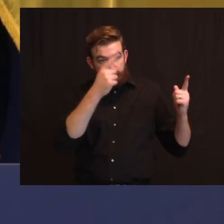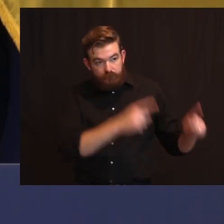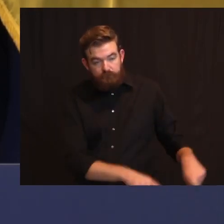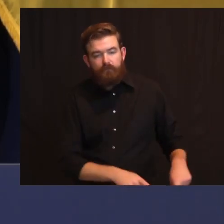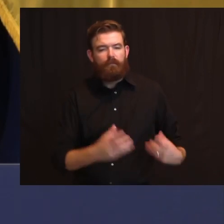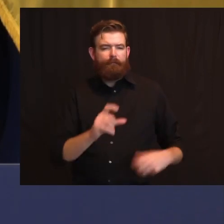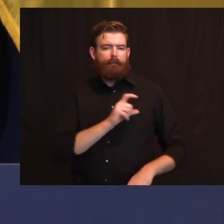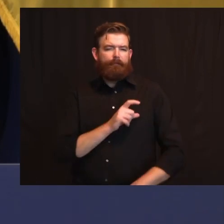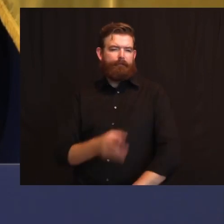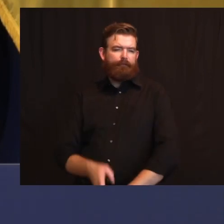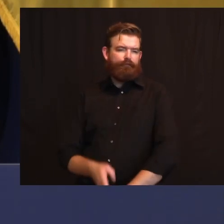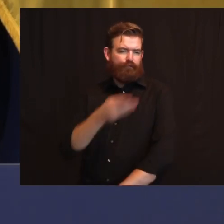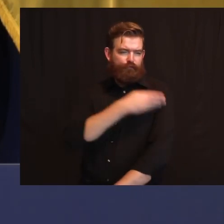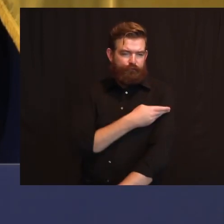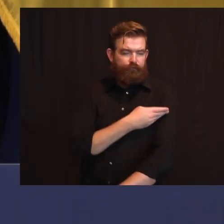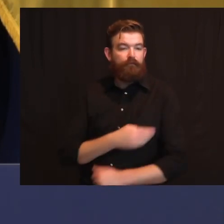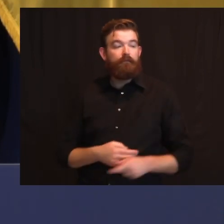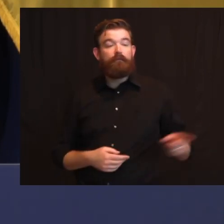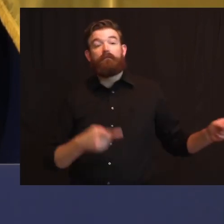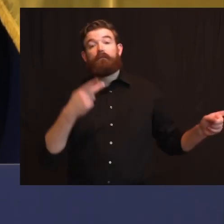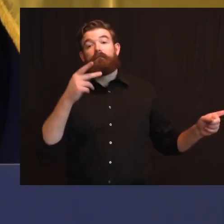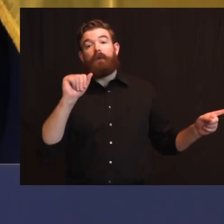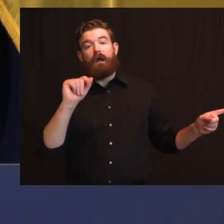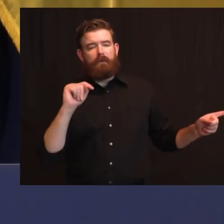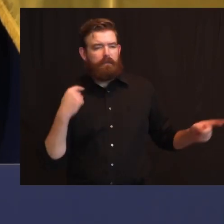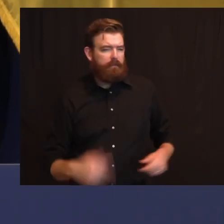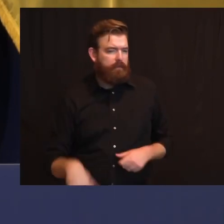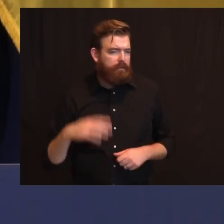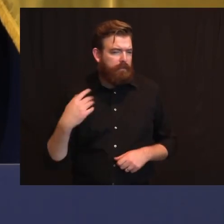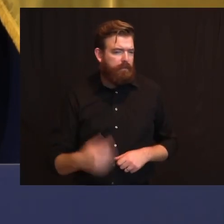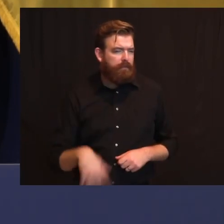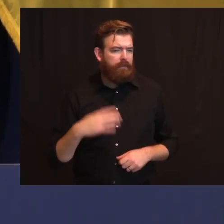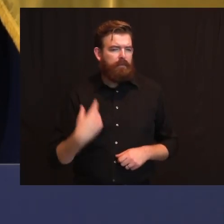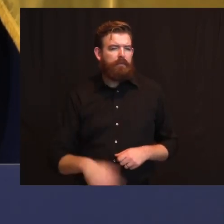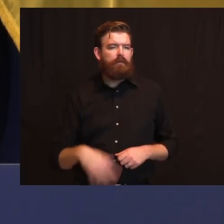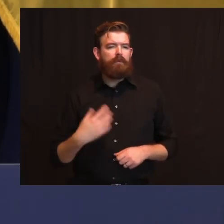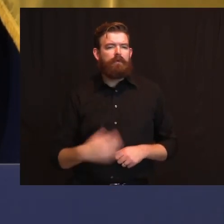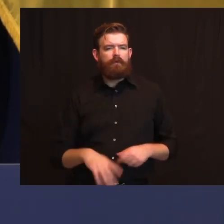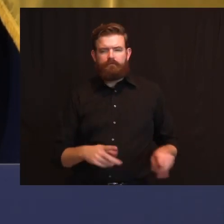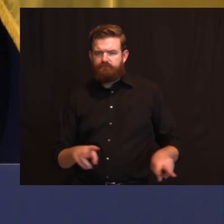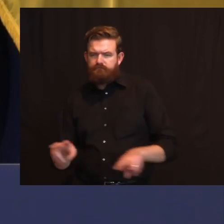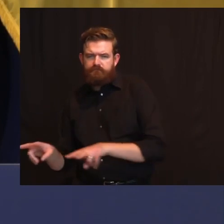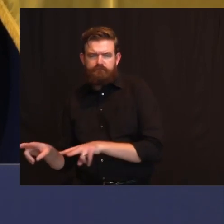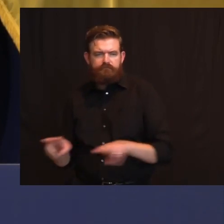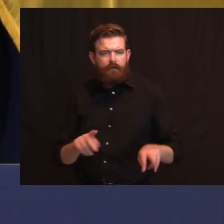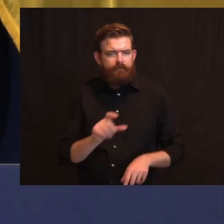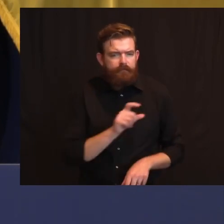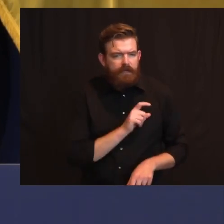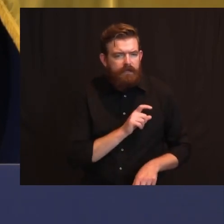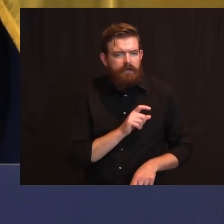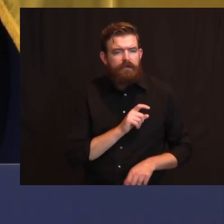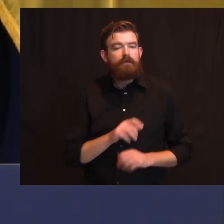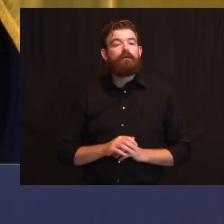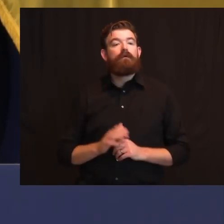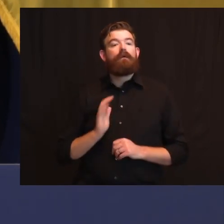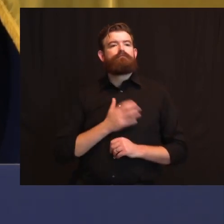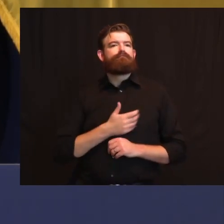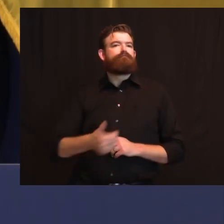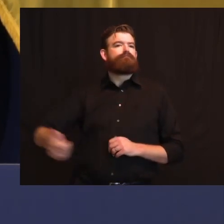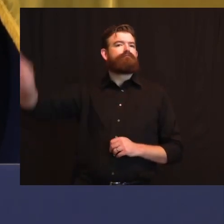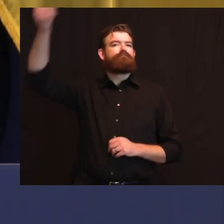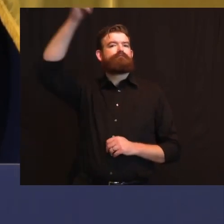Pat Callahan's, of Kabir Graywal's, of so many of the leaders in law enforcement around our state. And I'm going to say, as a badge of honor,